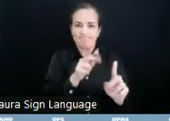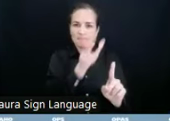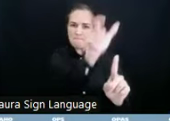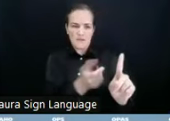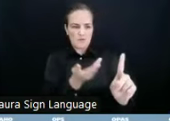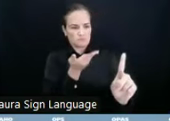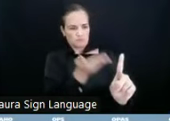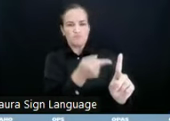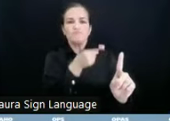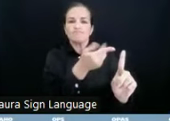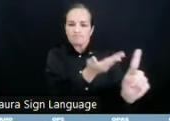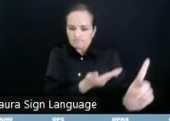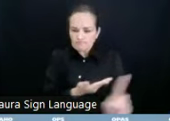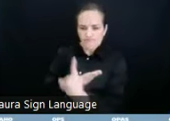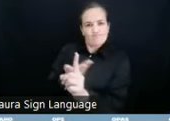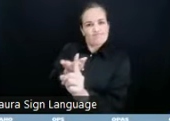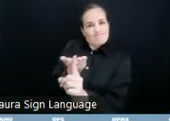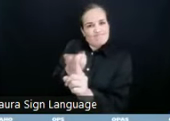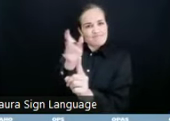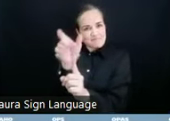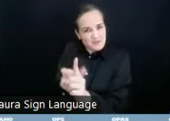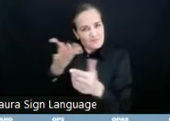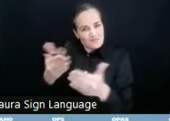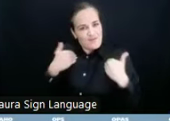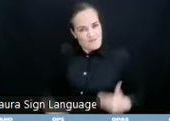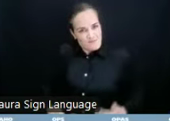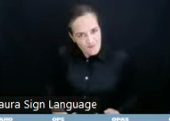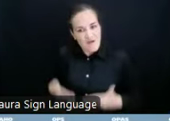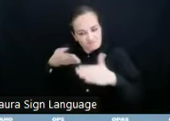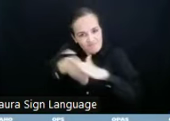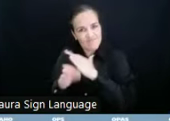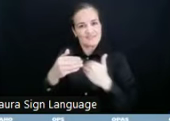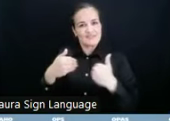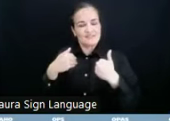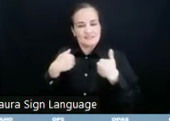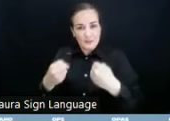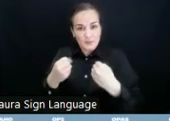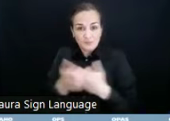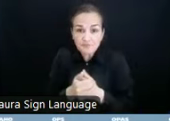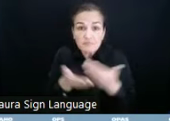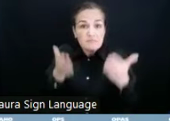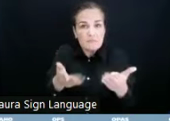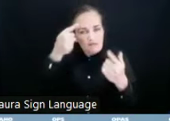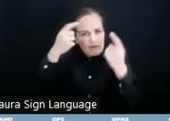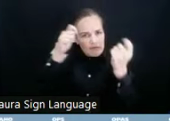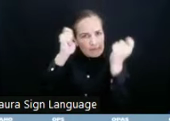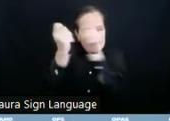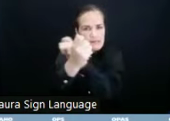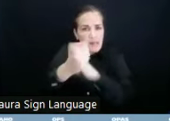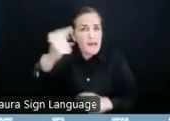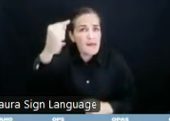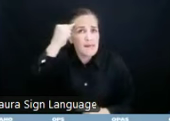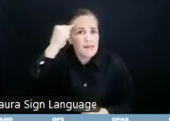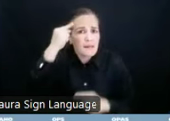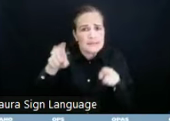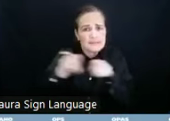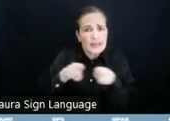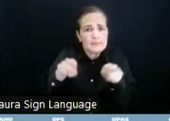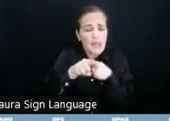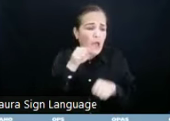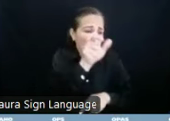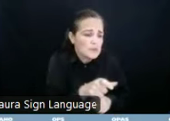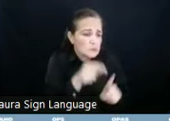salud como un access to derecho universal de la healthcare persona. services Tenemos as que a simplemente universal nuevamente right of cambiar ese people. modelo que As we todavía said tiene before, mucho de la changing rehabilitación our